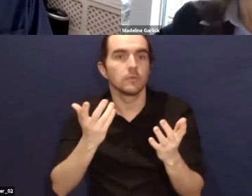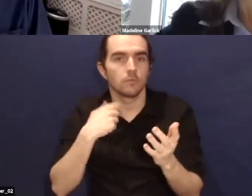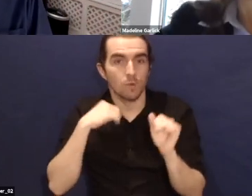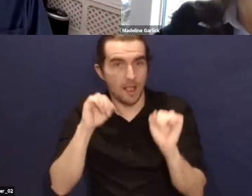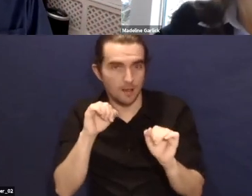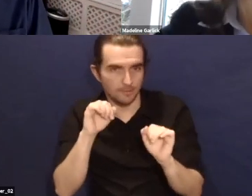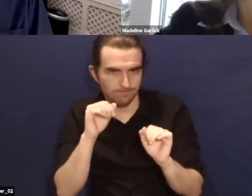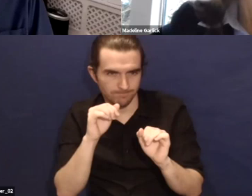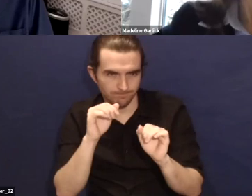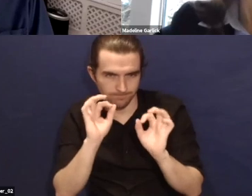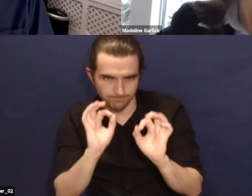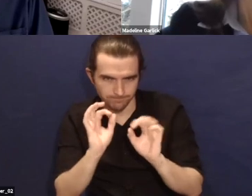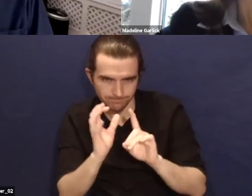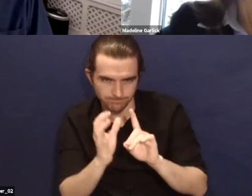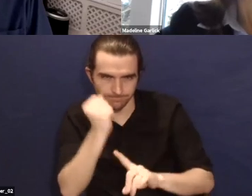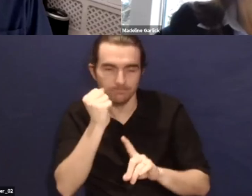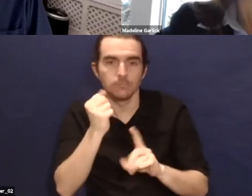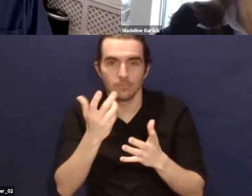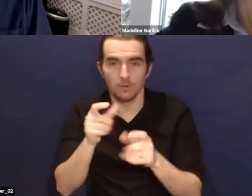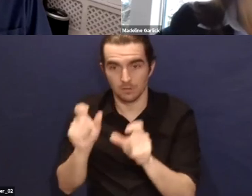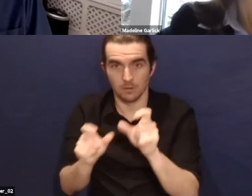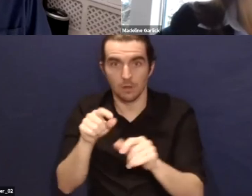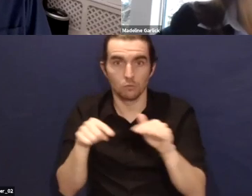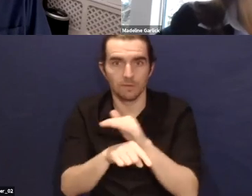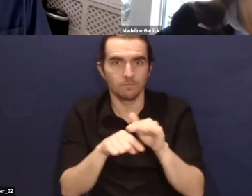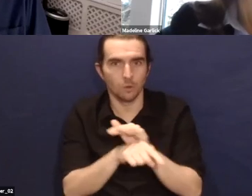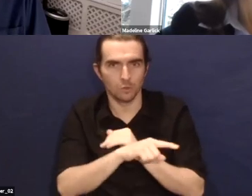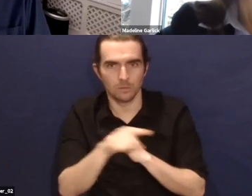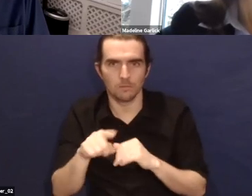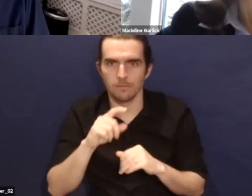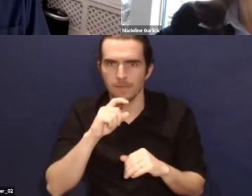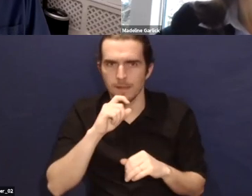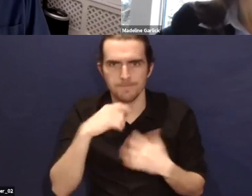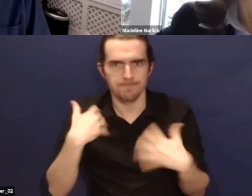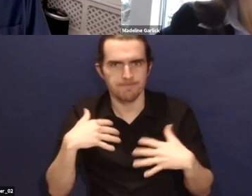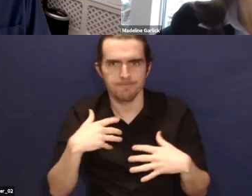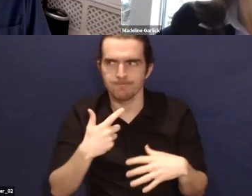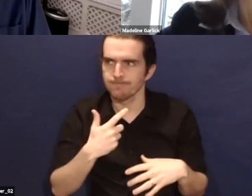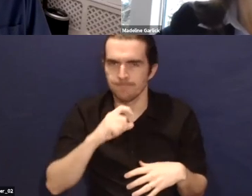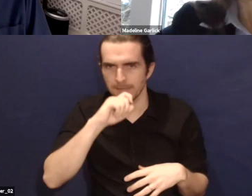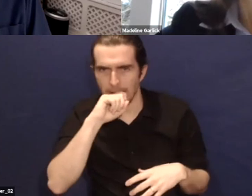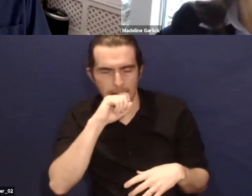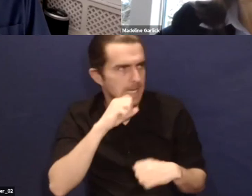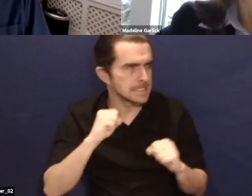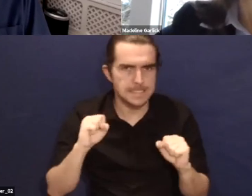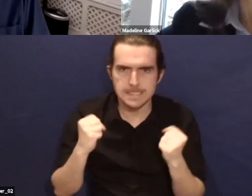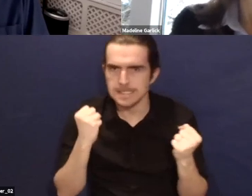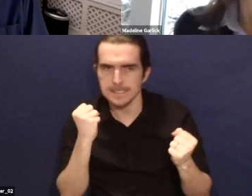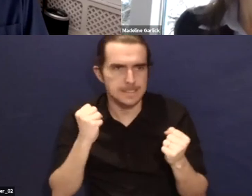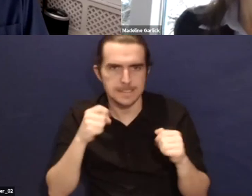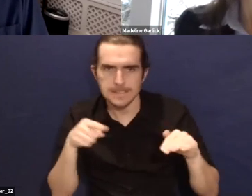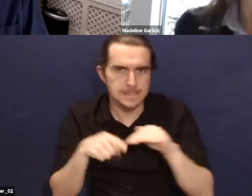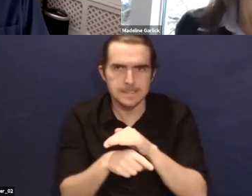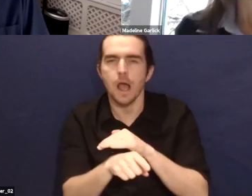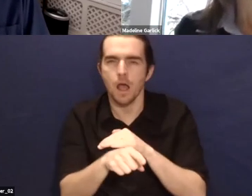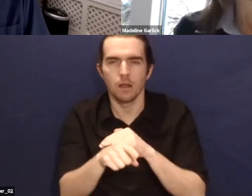that refugees were quite often put in remote settlements, distant